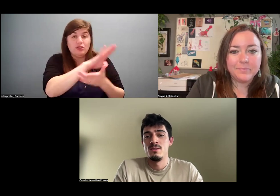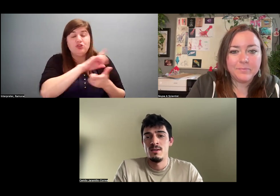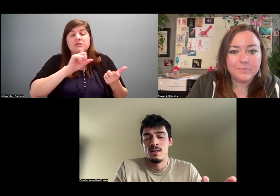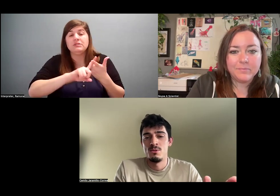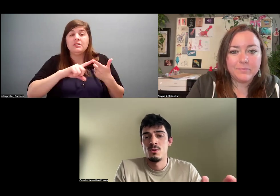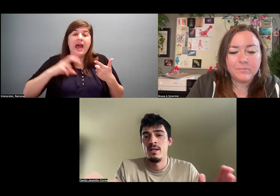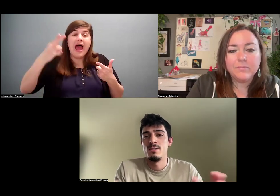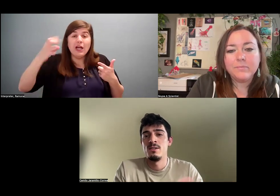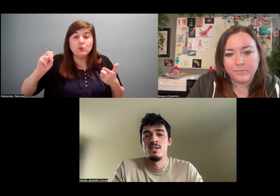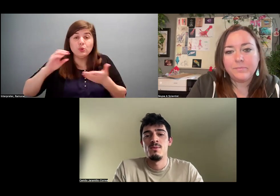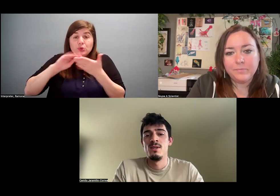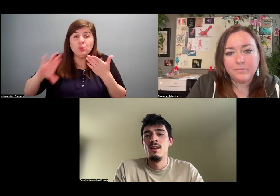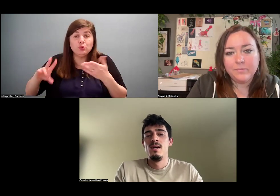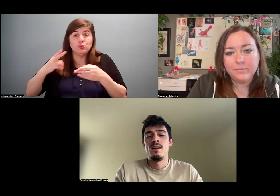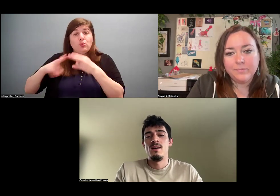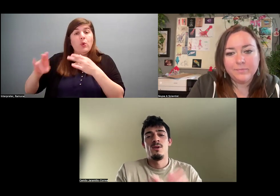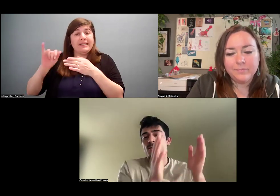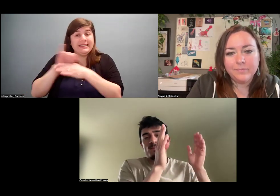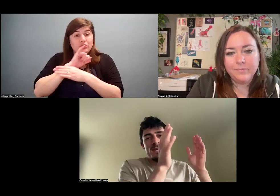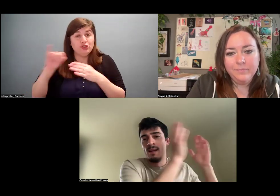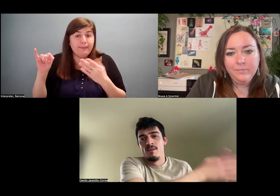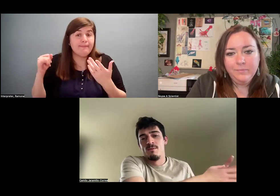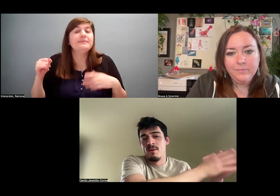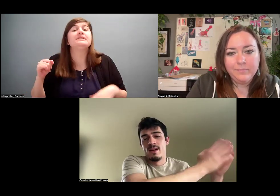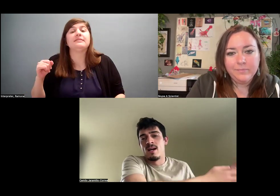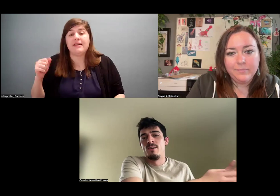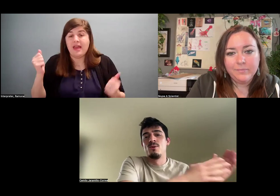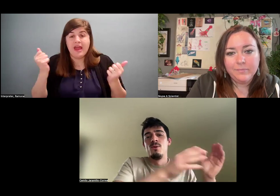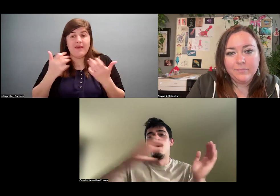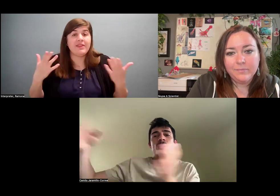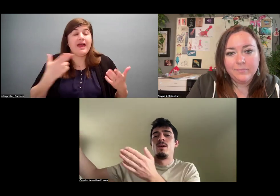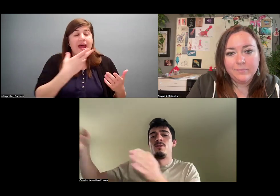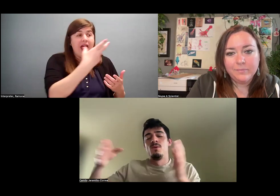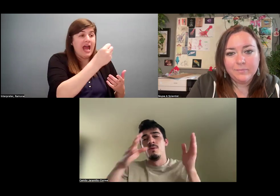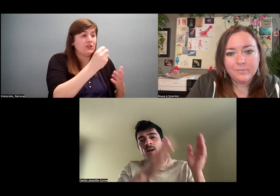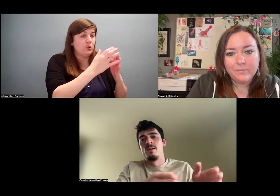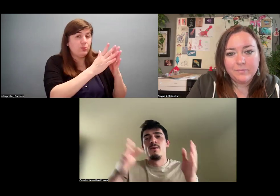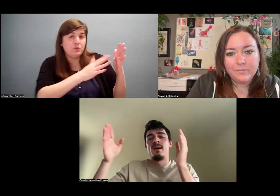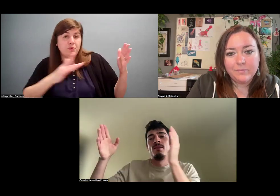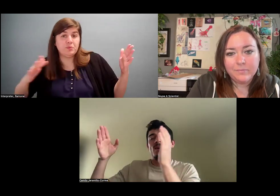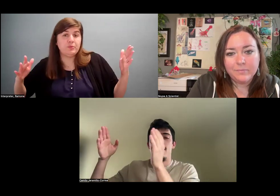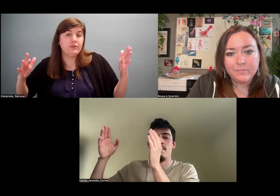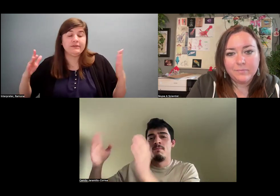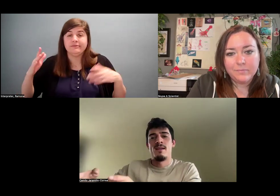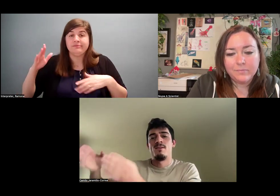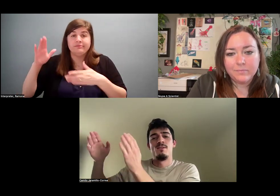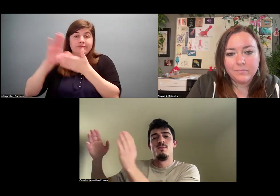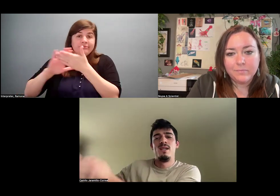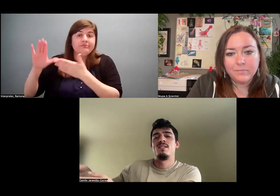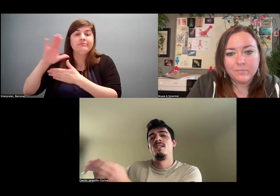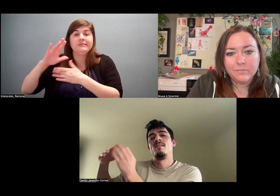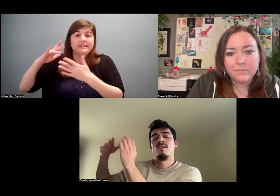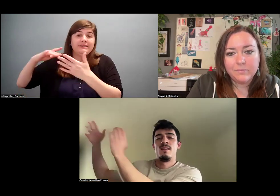summer short internships. So we have everything from like high school all the way to undergrad,